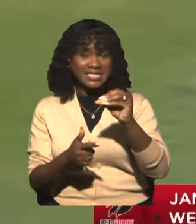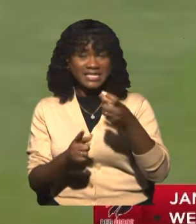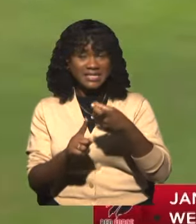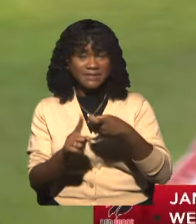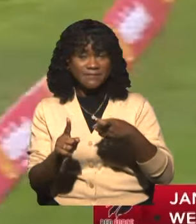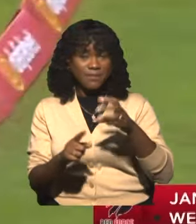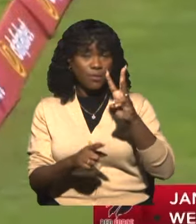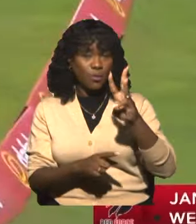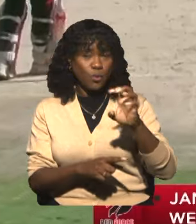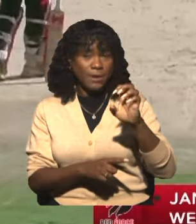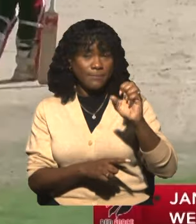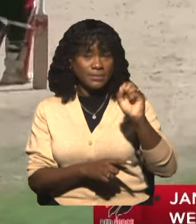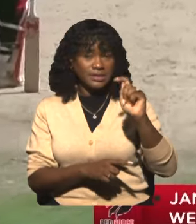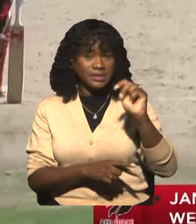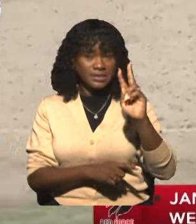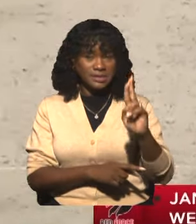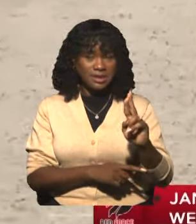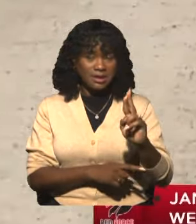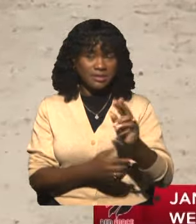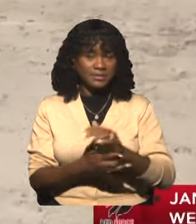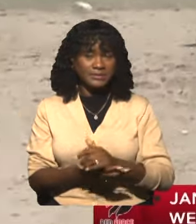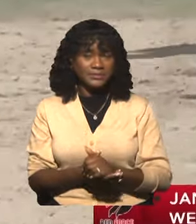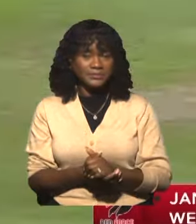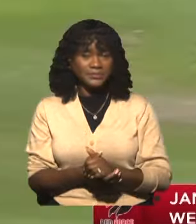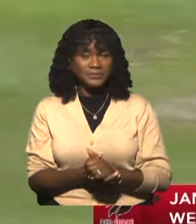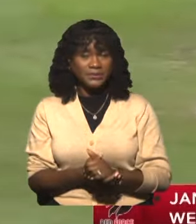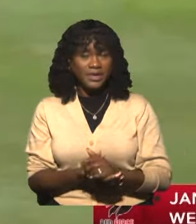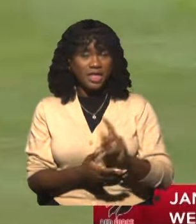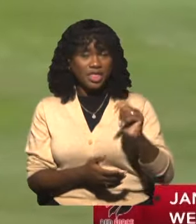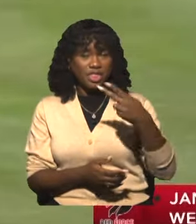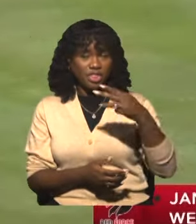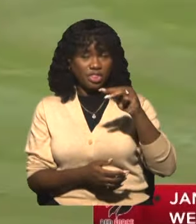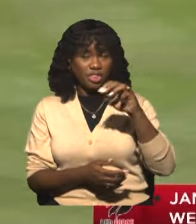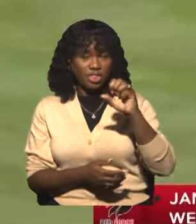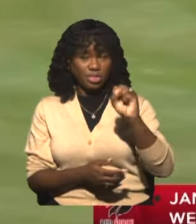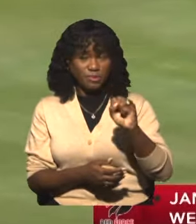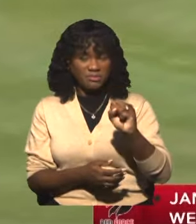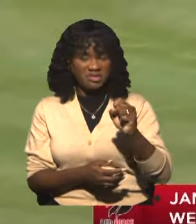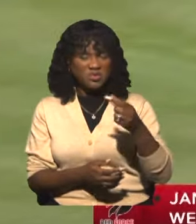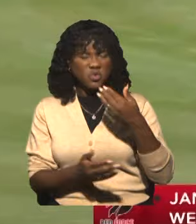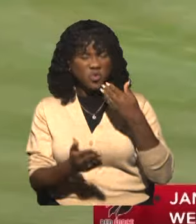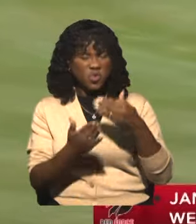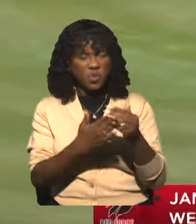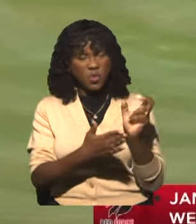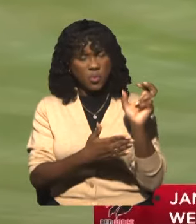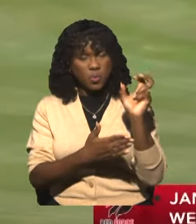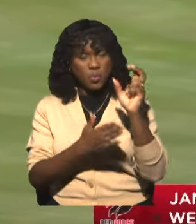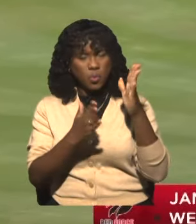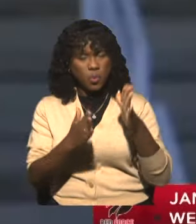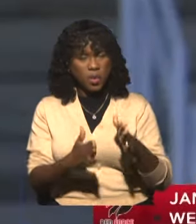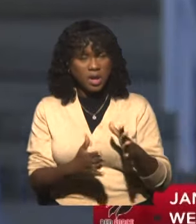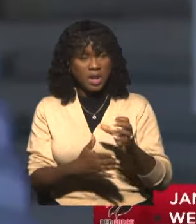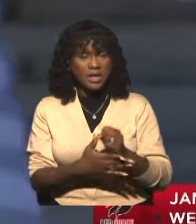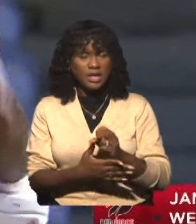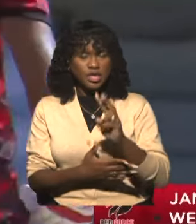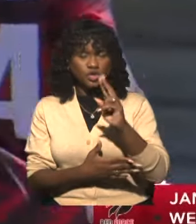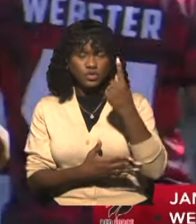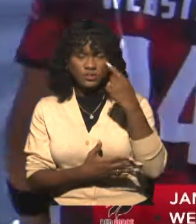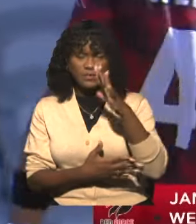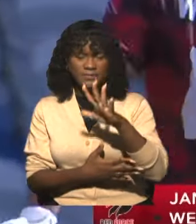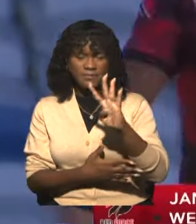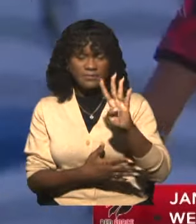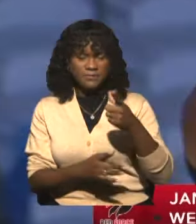Webster. Hurricanes pacer O'Shane Thomas was the pick of their bowlers with figures of 2 for 54 from